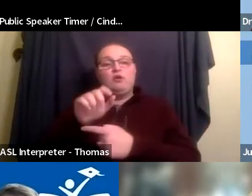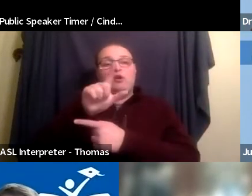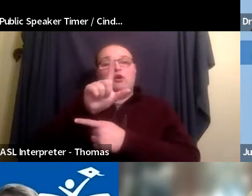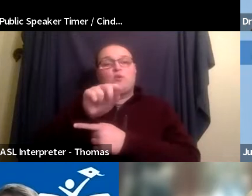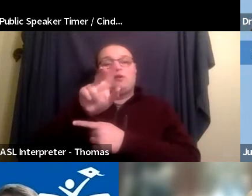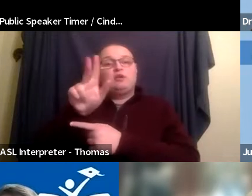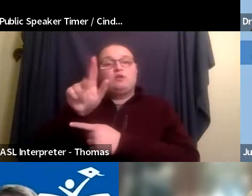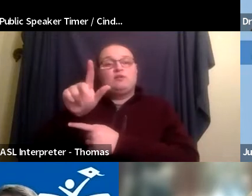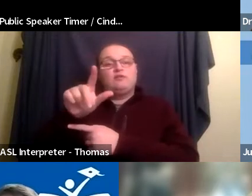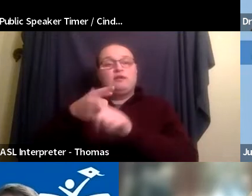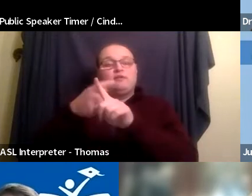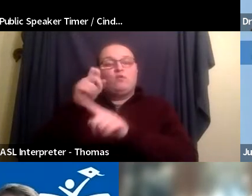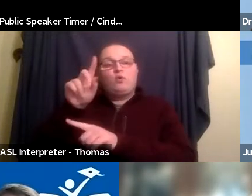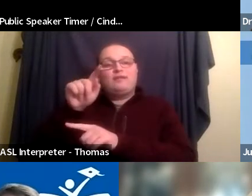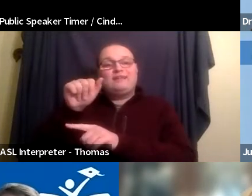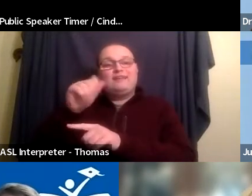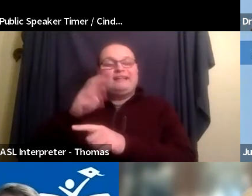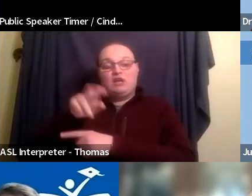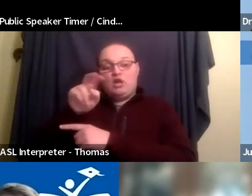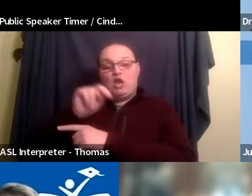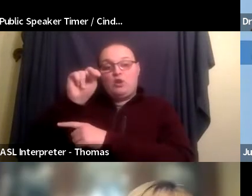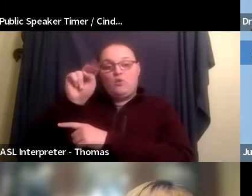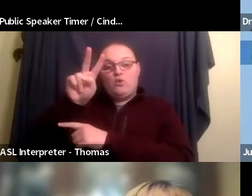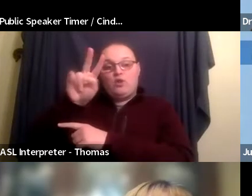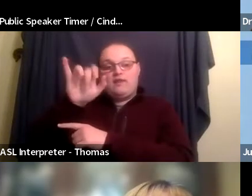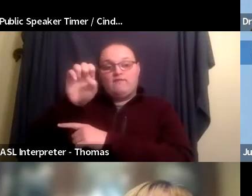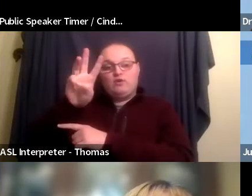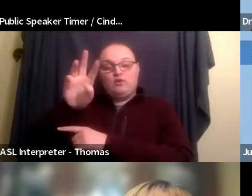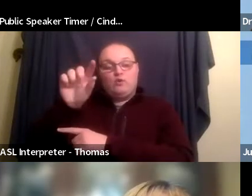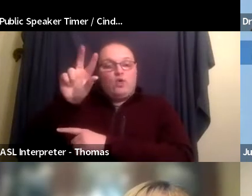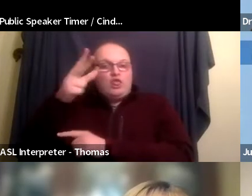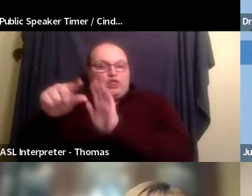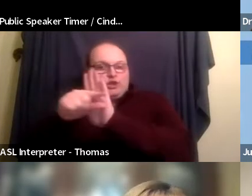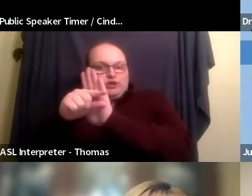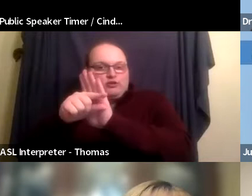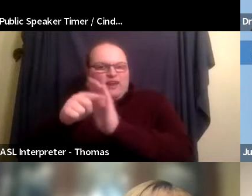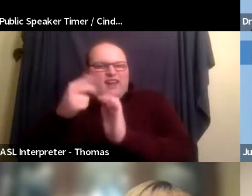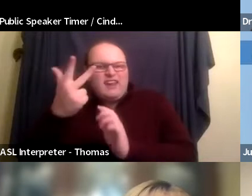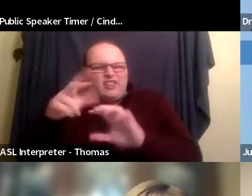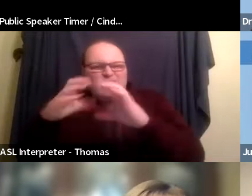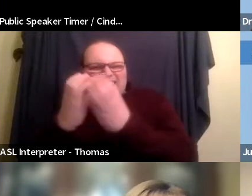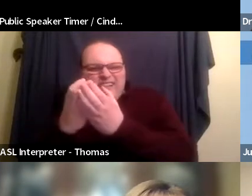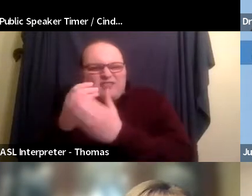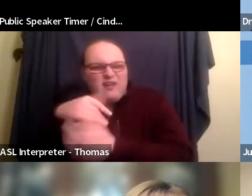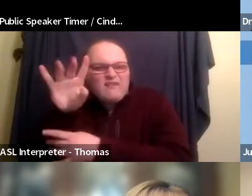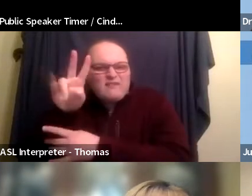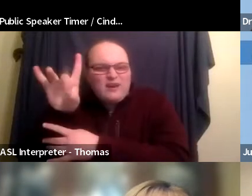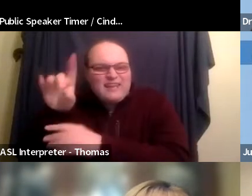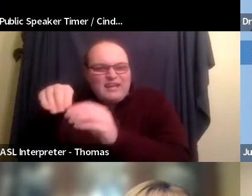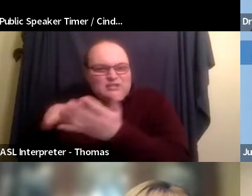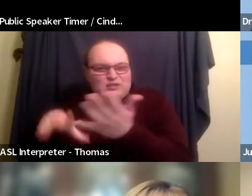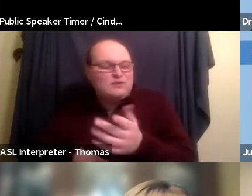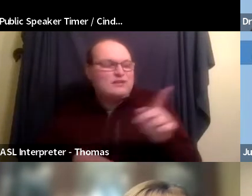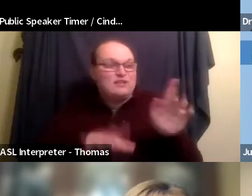school, from the three schools. Northview's third grade classes, three classrooms of 28. Fifth grade classrooms,